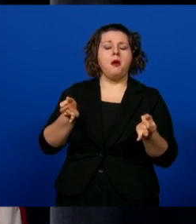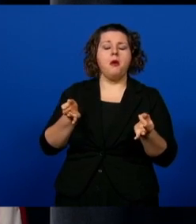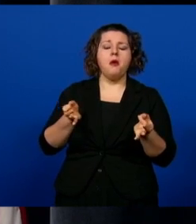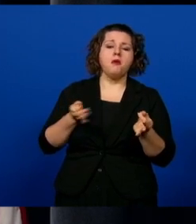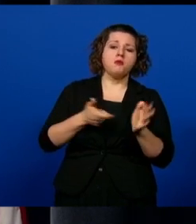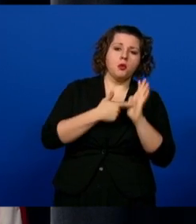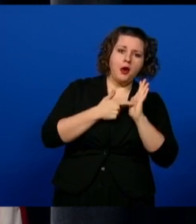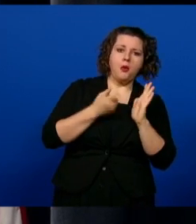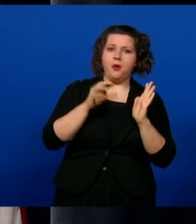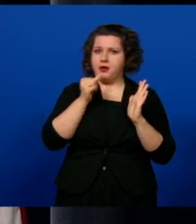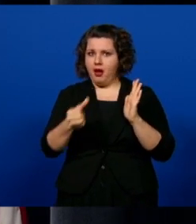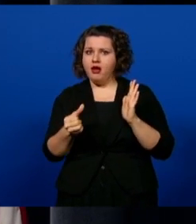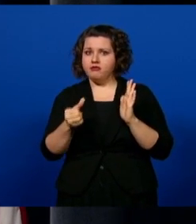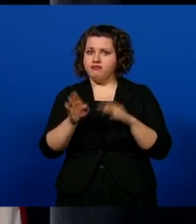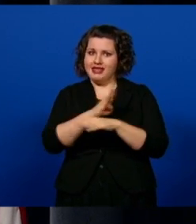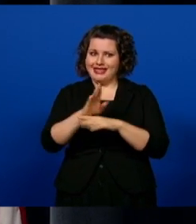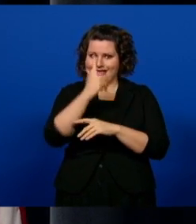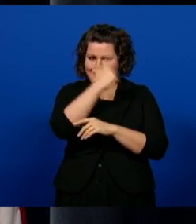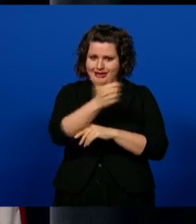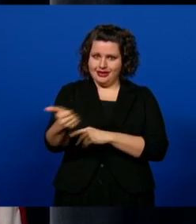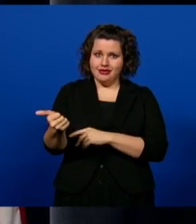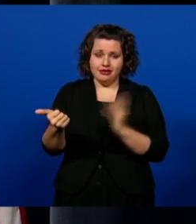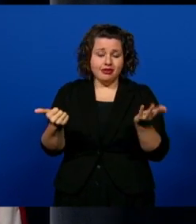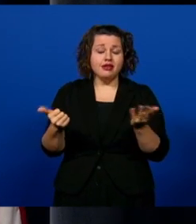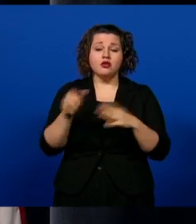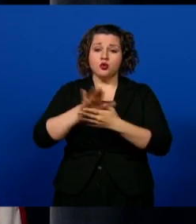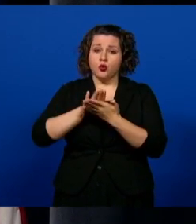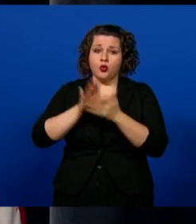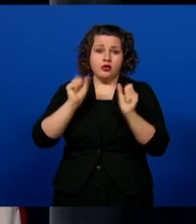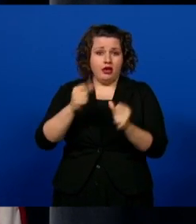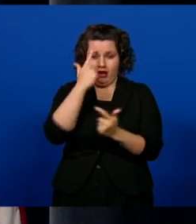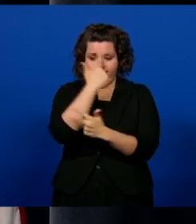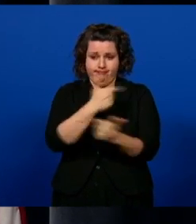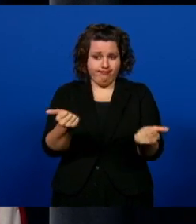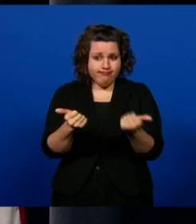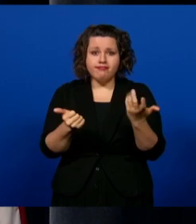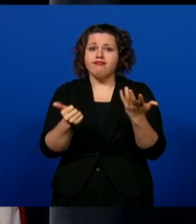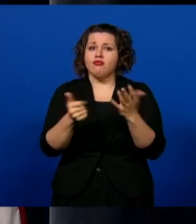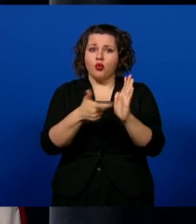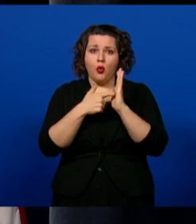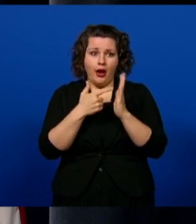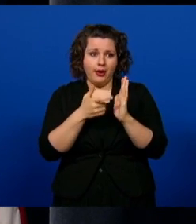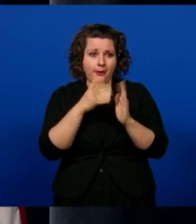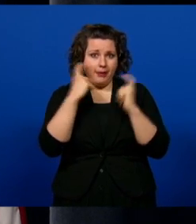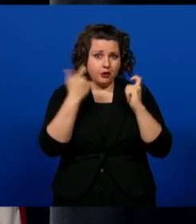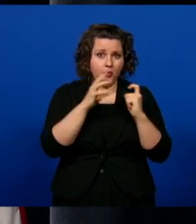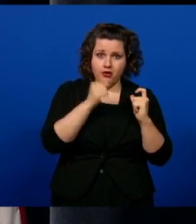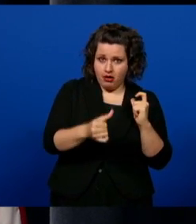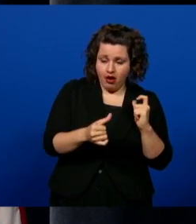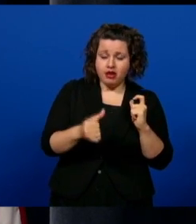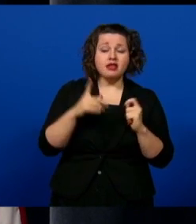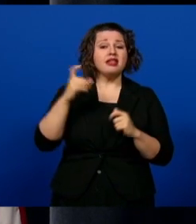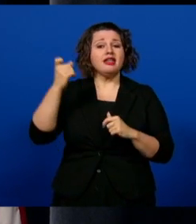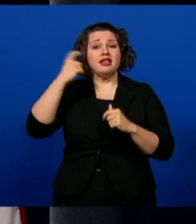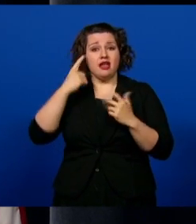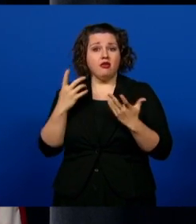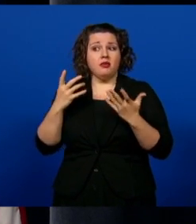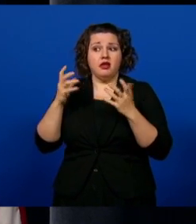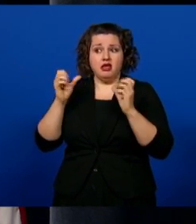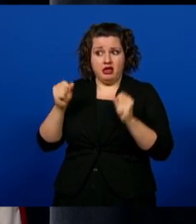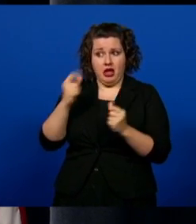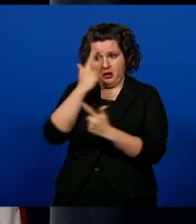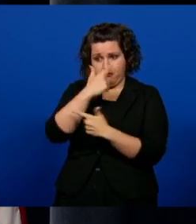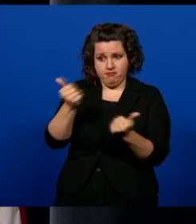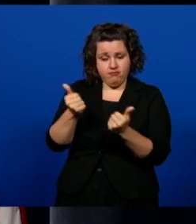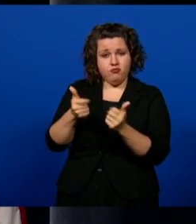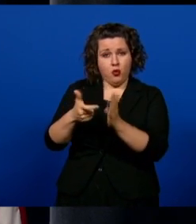mask in their establishment. Schools can choose to require masks for their students and teachers, and governments can choose to require